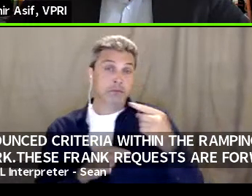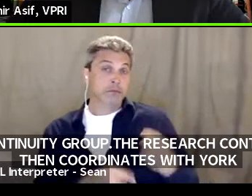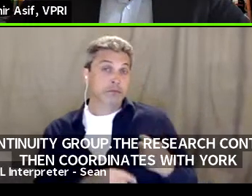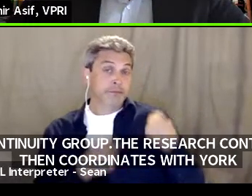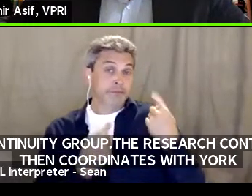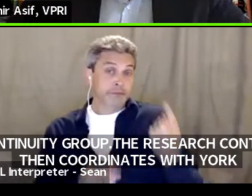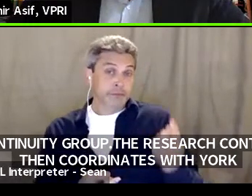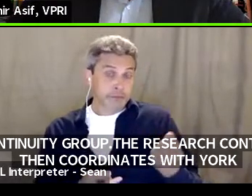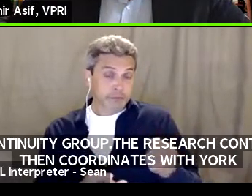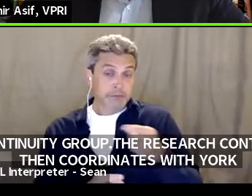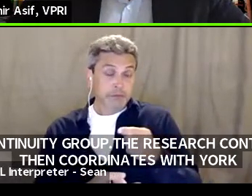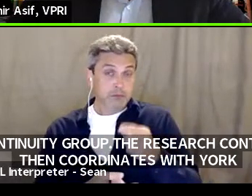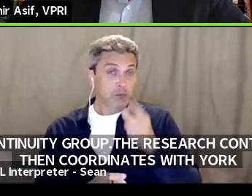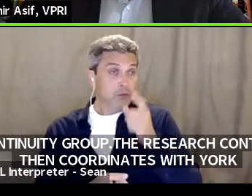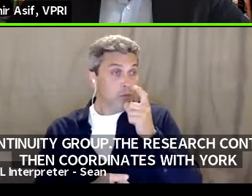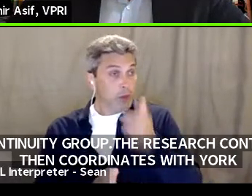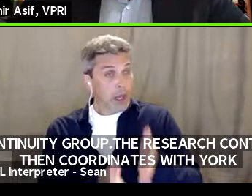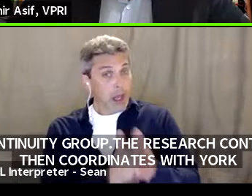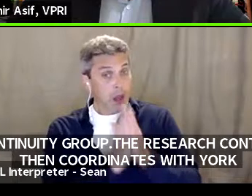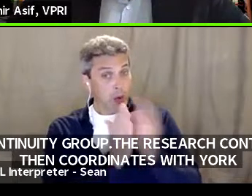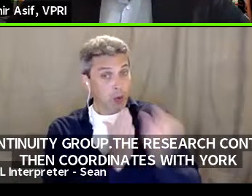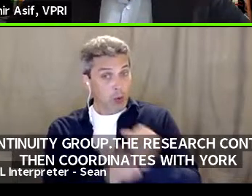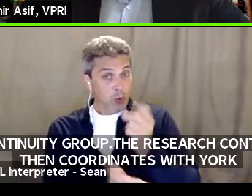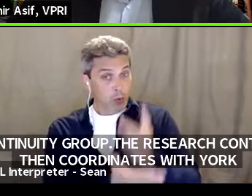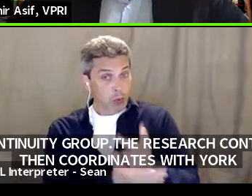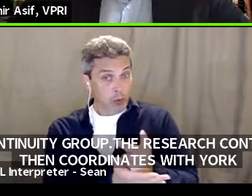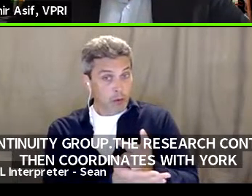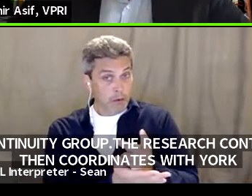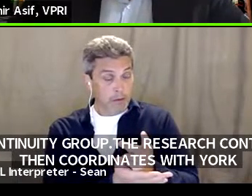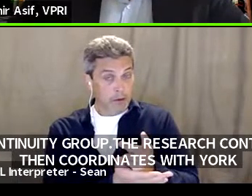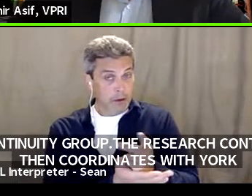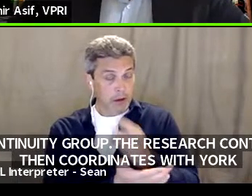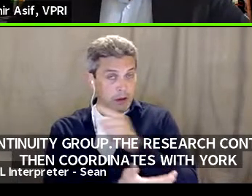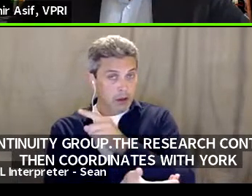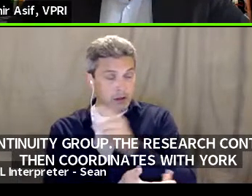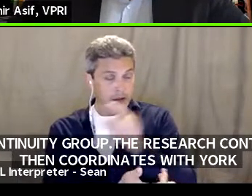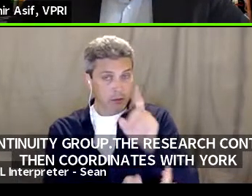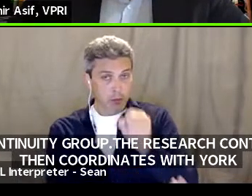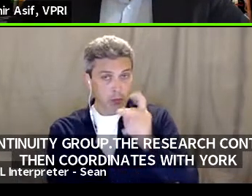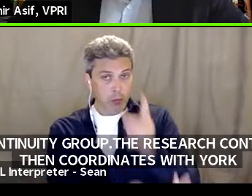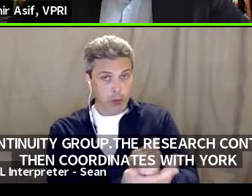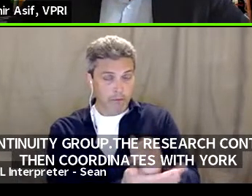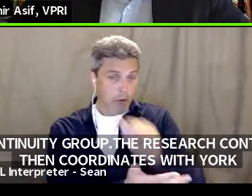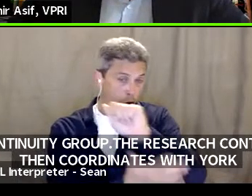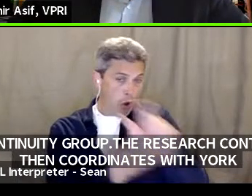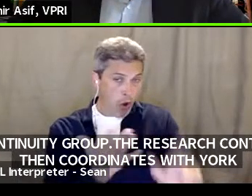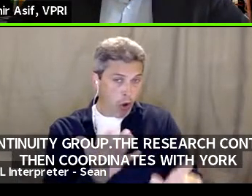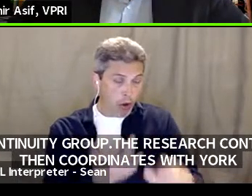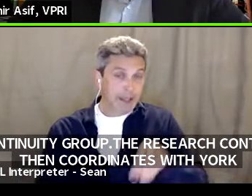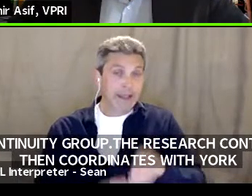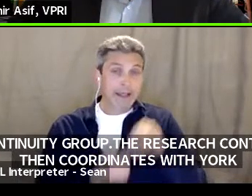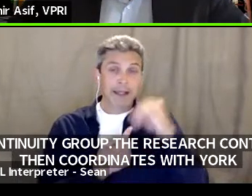honored all approvals made by the faculties unless there is any missing information.